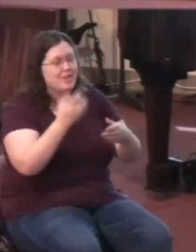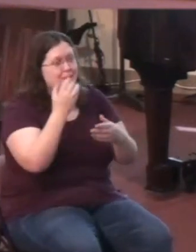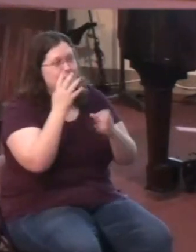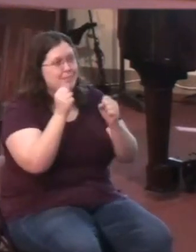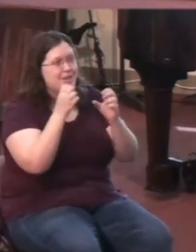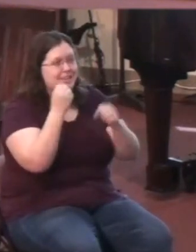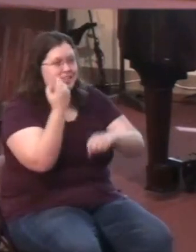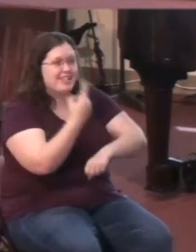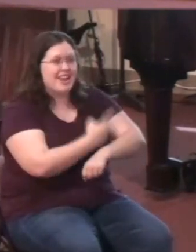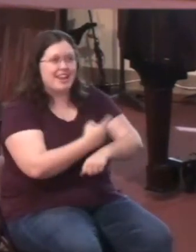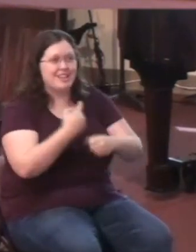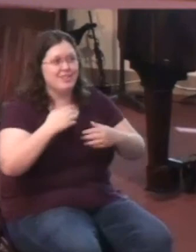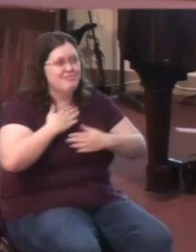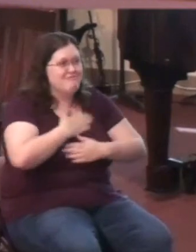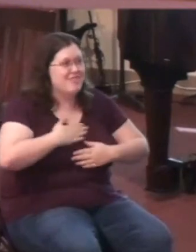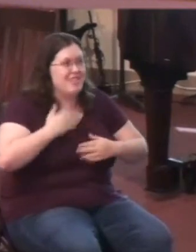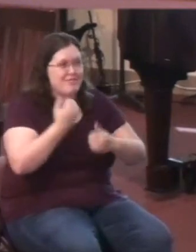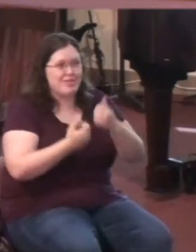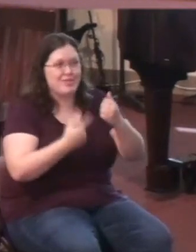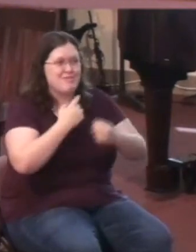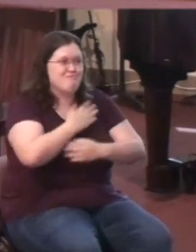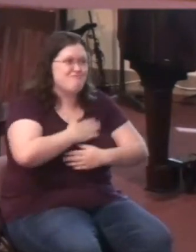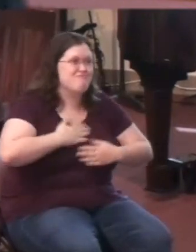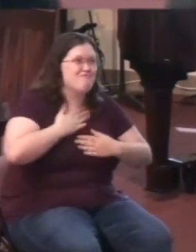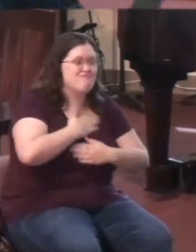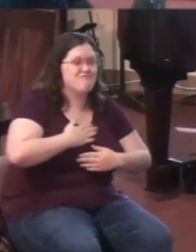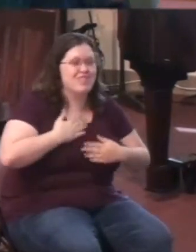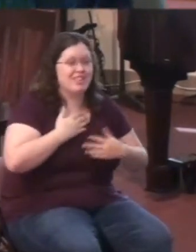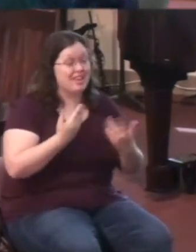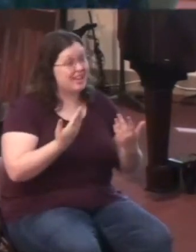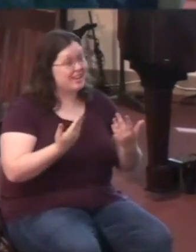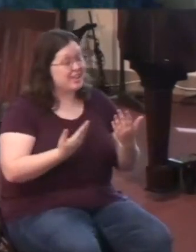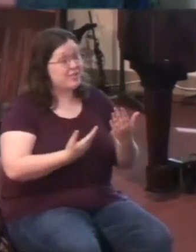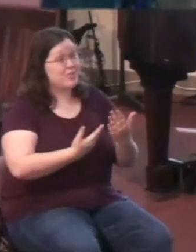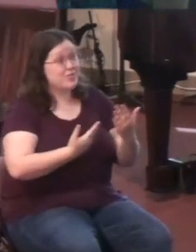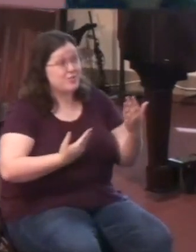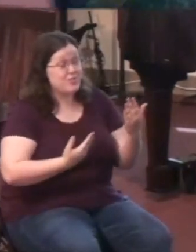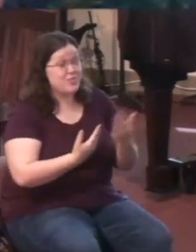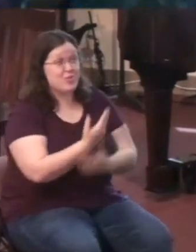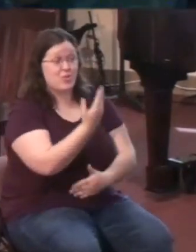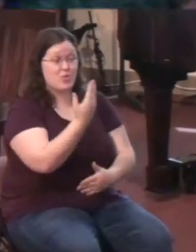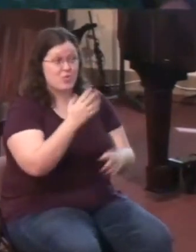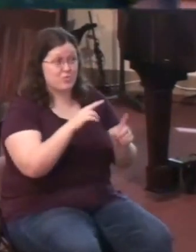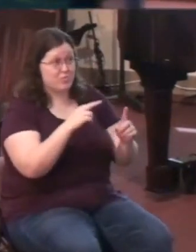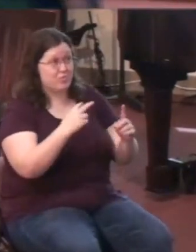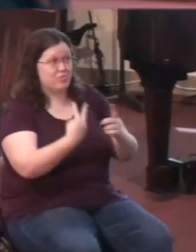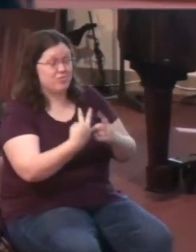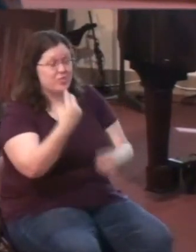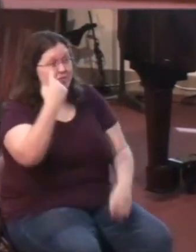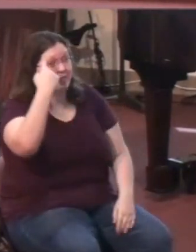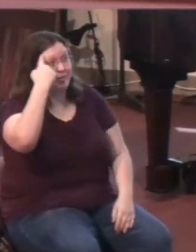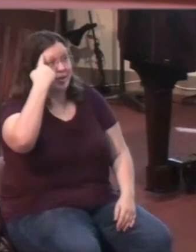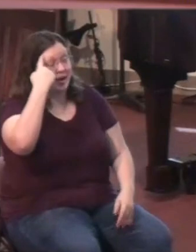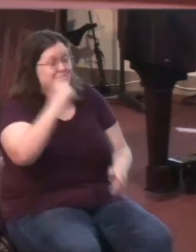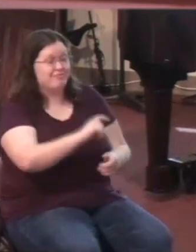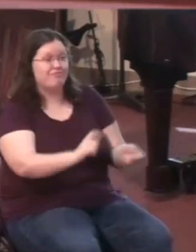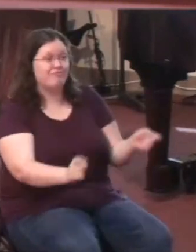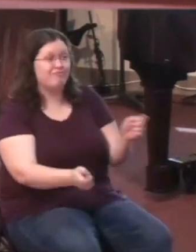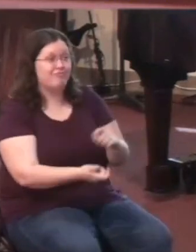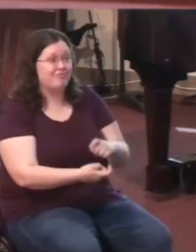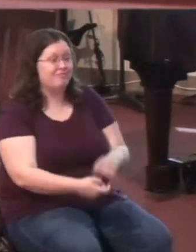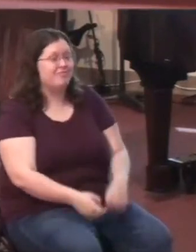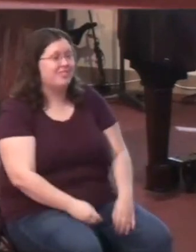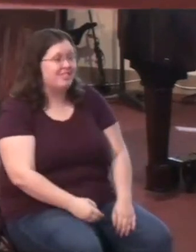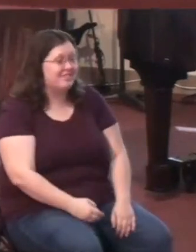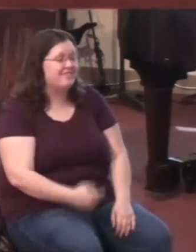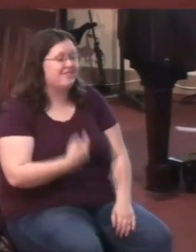glad everybody's out here and enjoying it. And suddenly I'm like in a whole new zone in my head. And it got me to thinking about